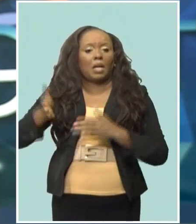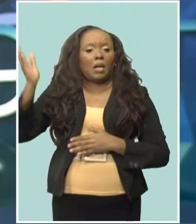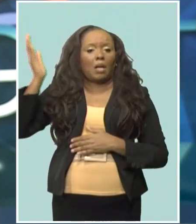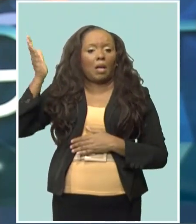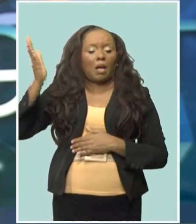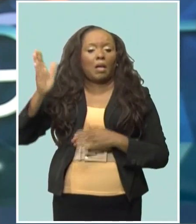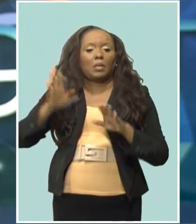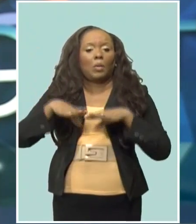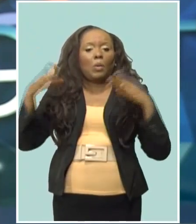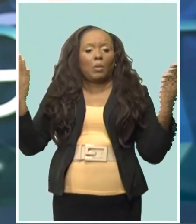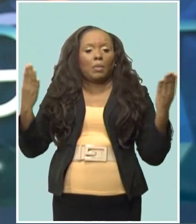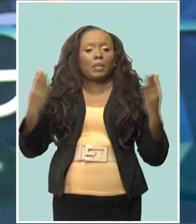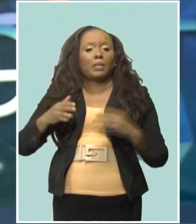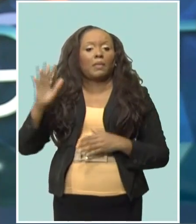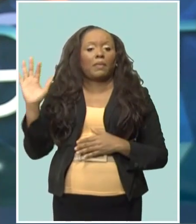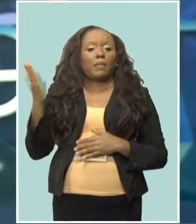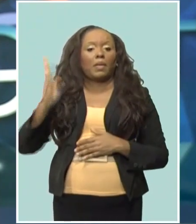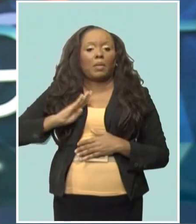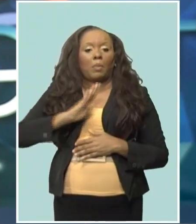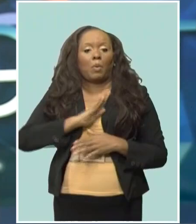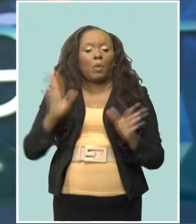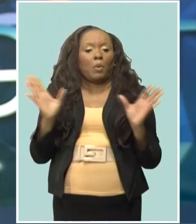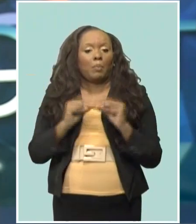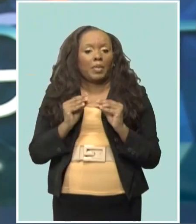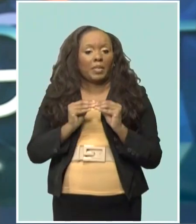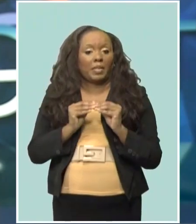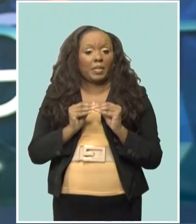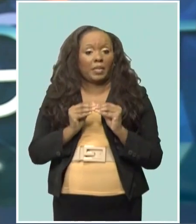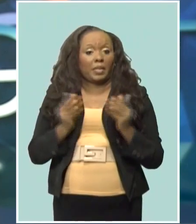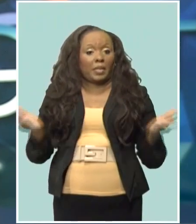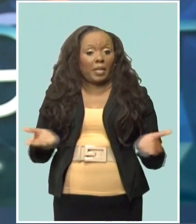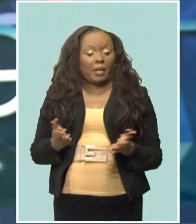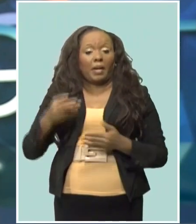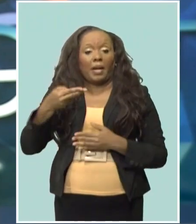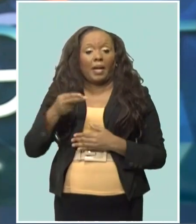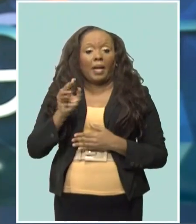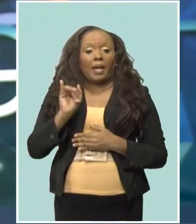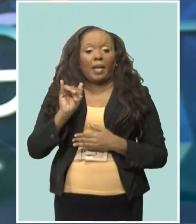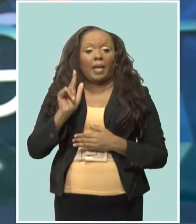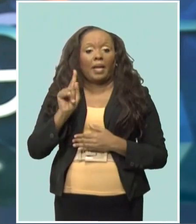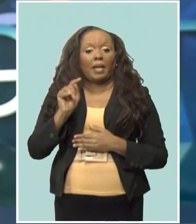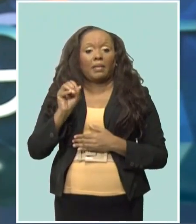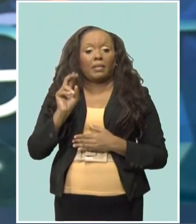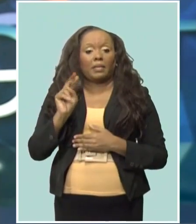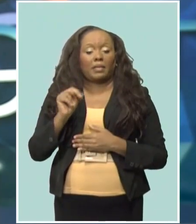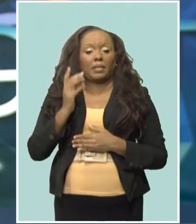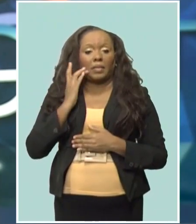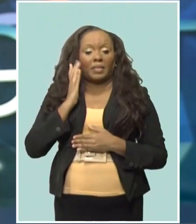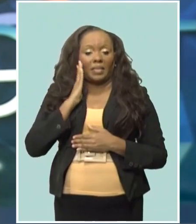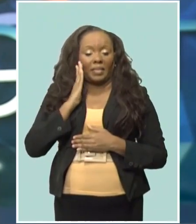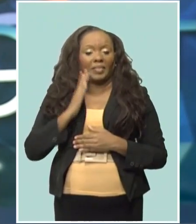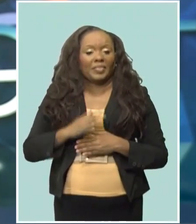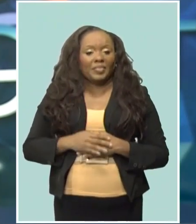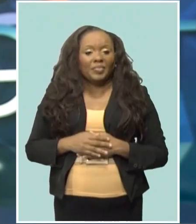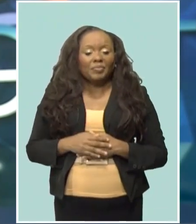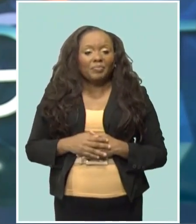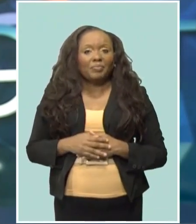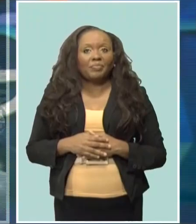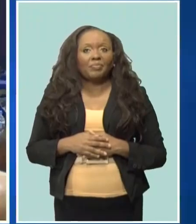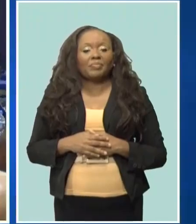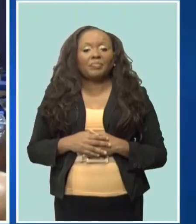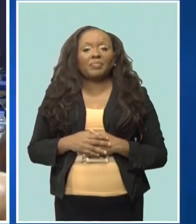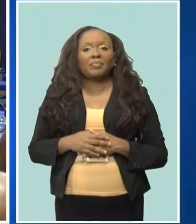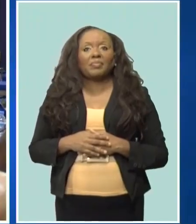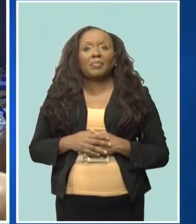the opening of the 5th board meeting of the fund, held at the Hilton Barbados Resort. Anesta Henry reports.